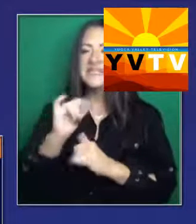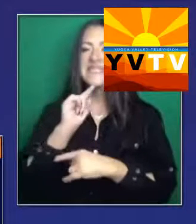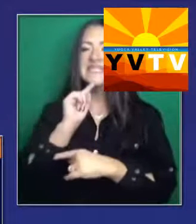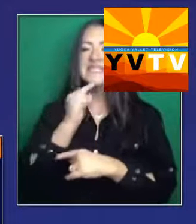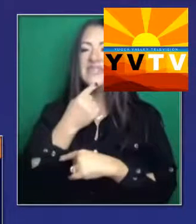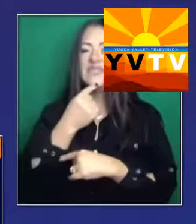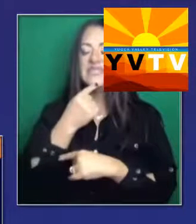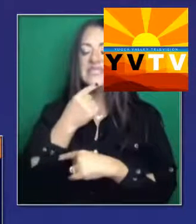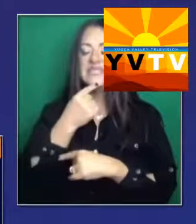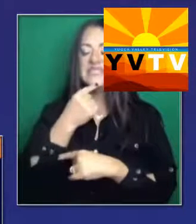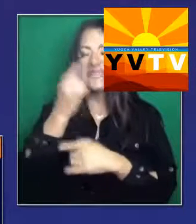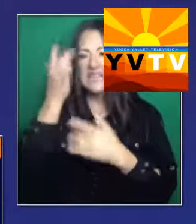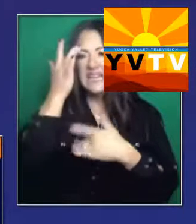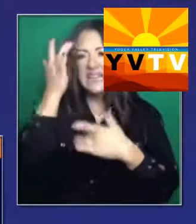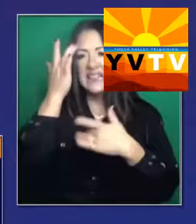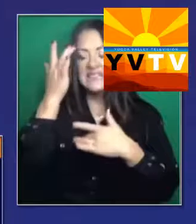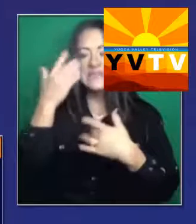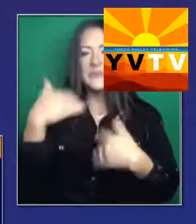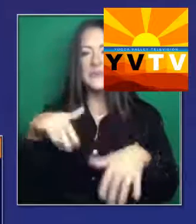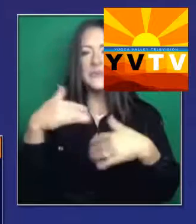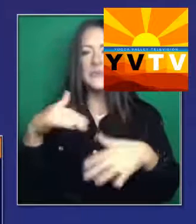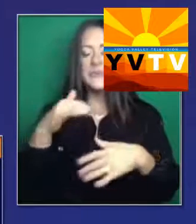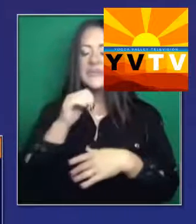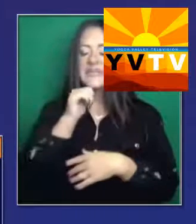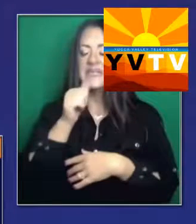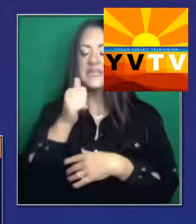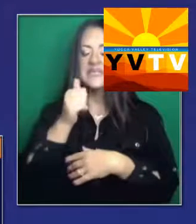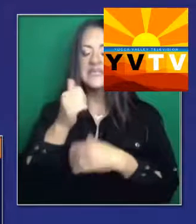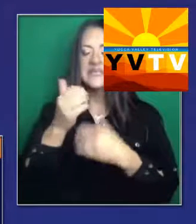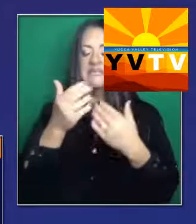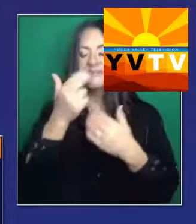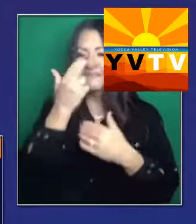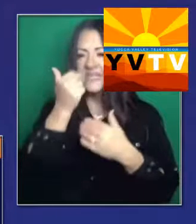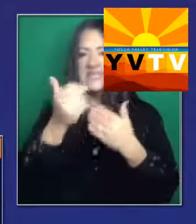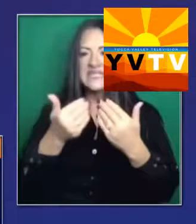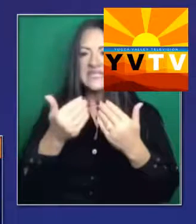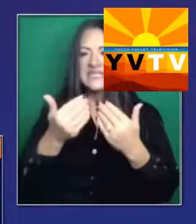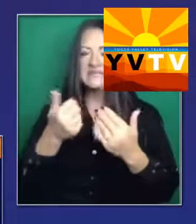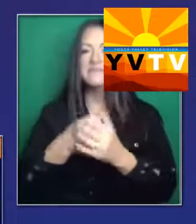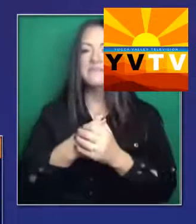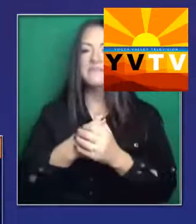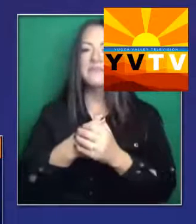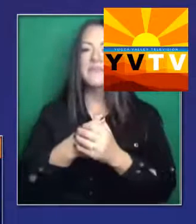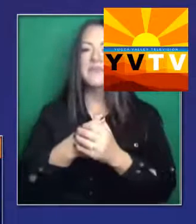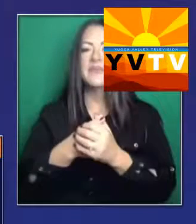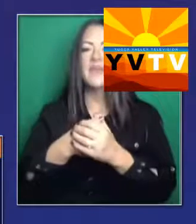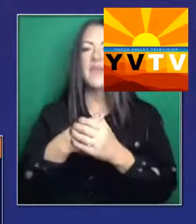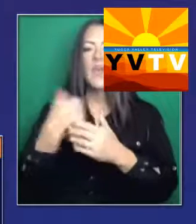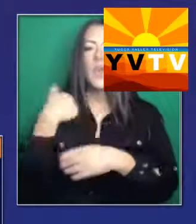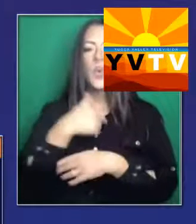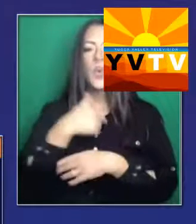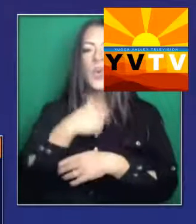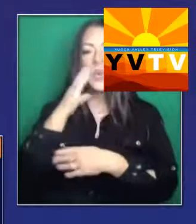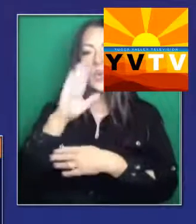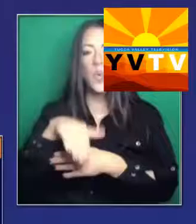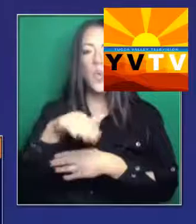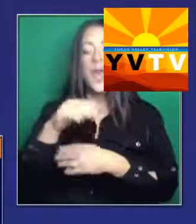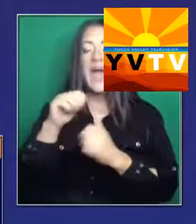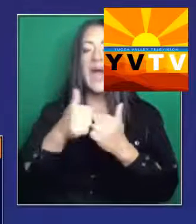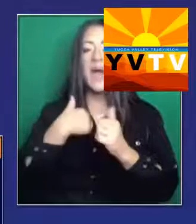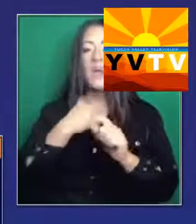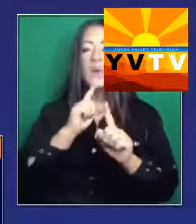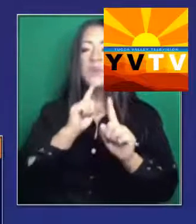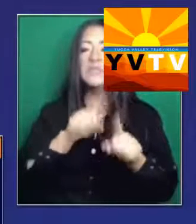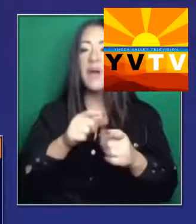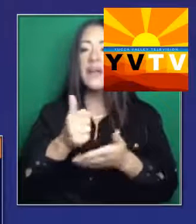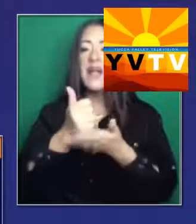doing just that, we have been deploying technical assistance teams all up and down the state of California. As you heard a few weeks back, we focused our